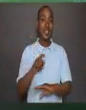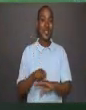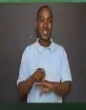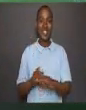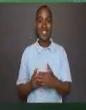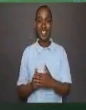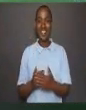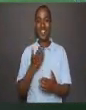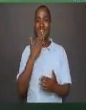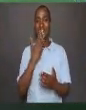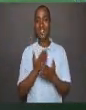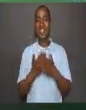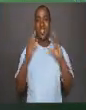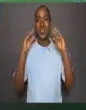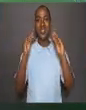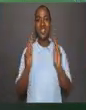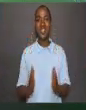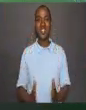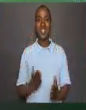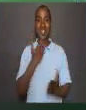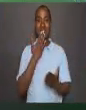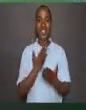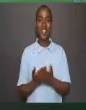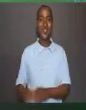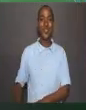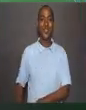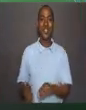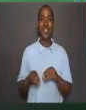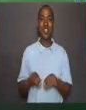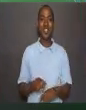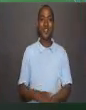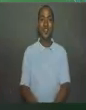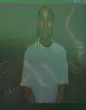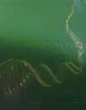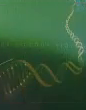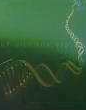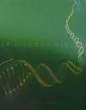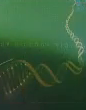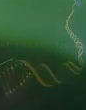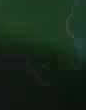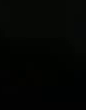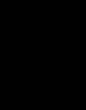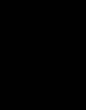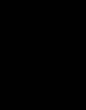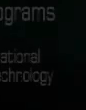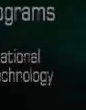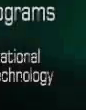Until our next lesson, thank you, teacher. Thank you, students.